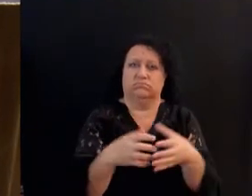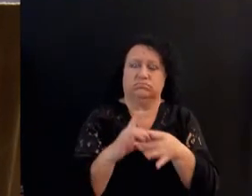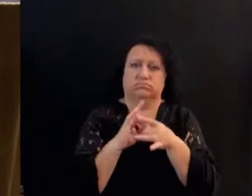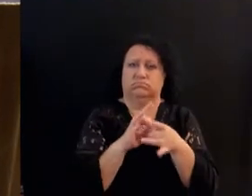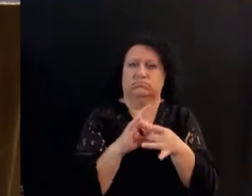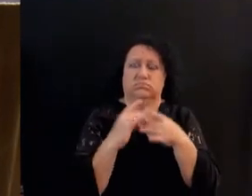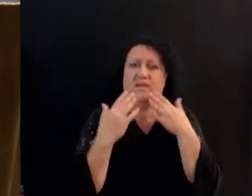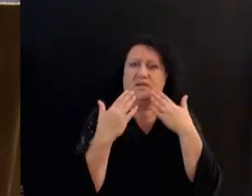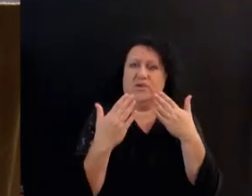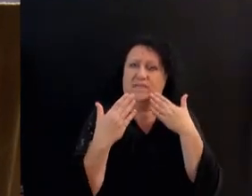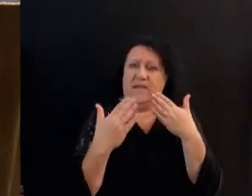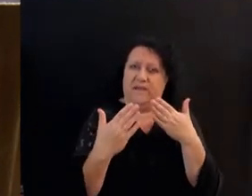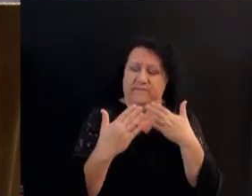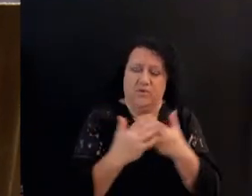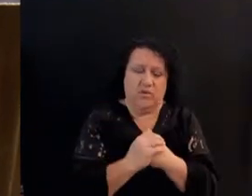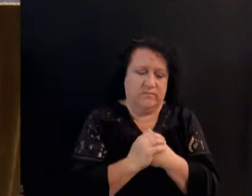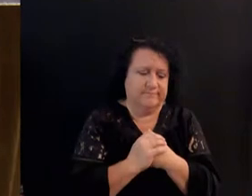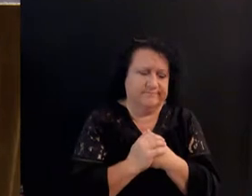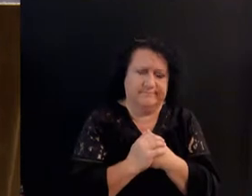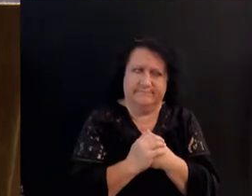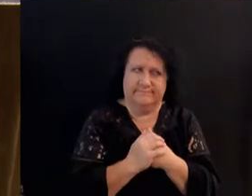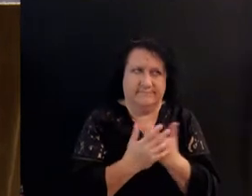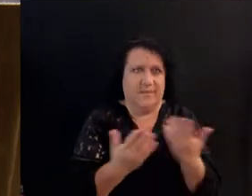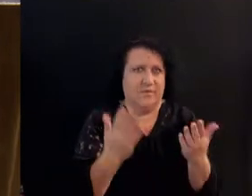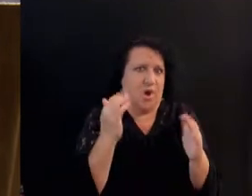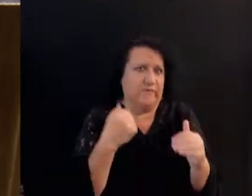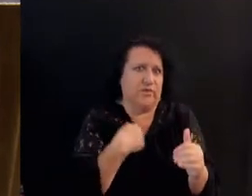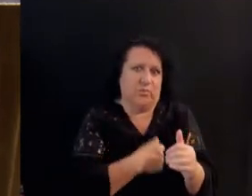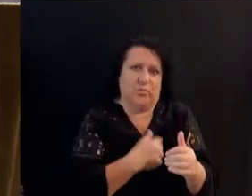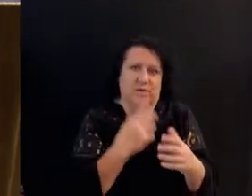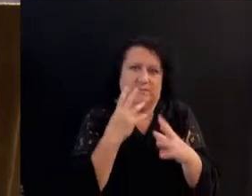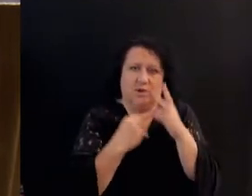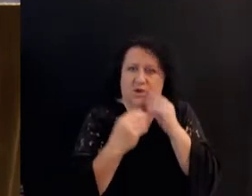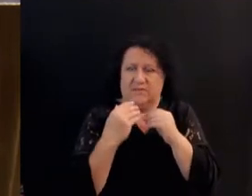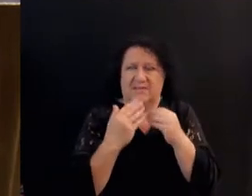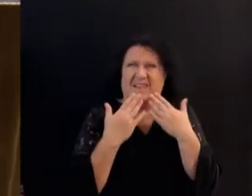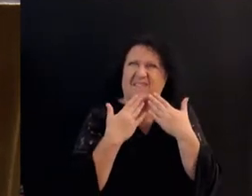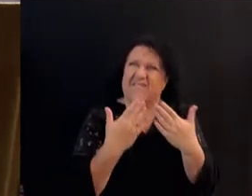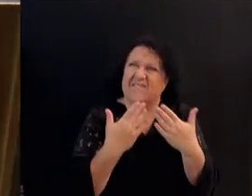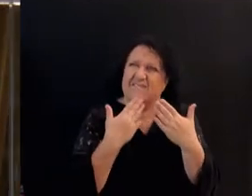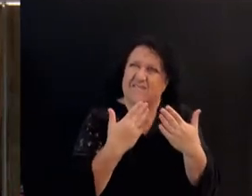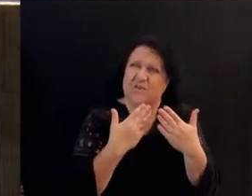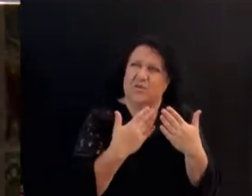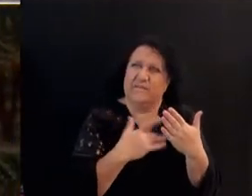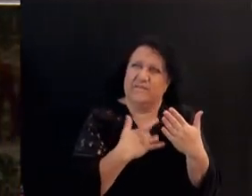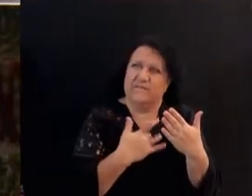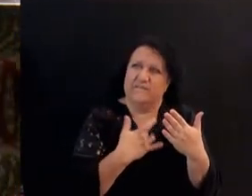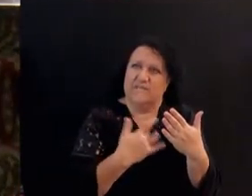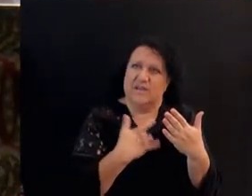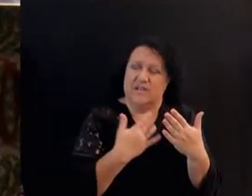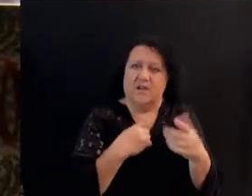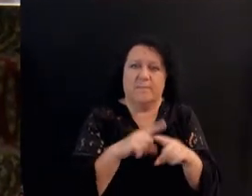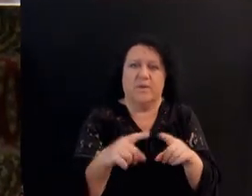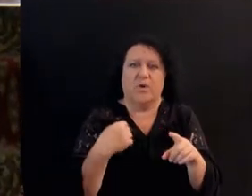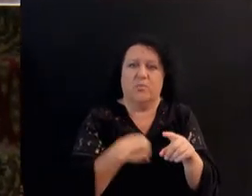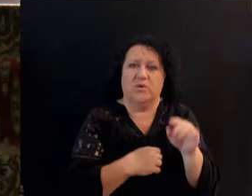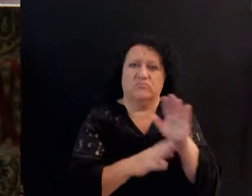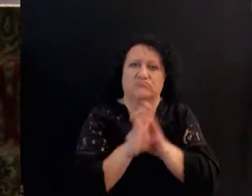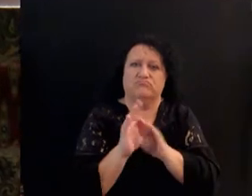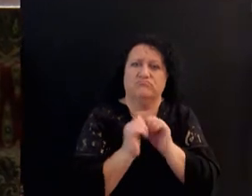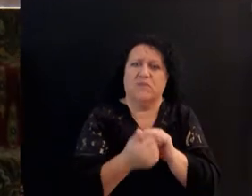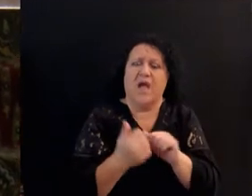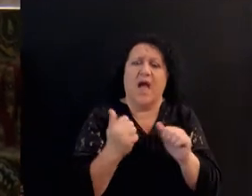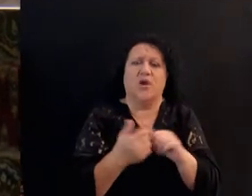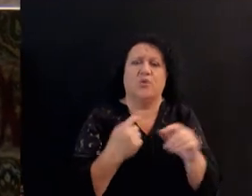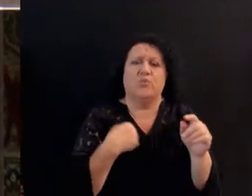Not that we're, hopefully we already are thankful in many ways, but how do we grow even more so? How do we become a people with an attitude